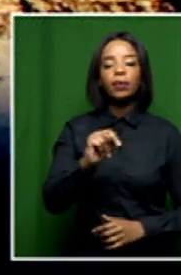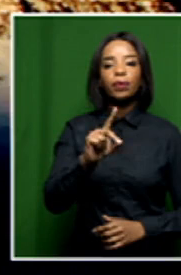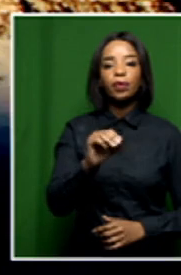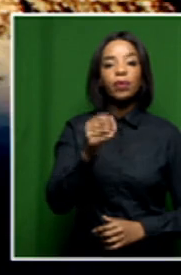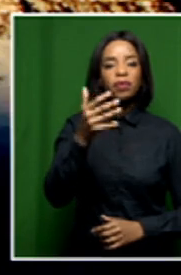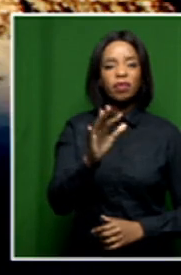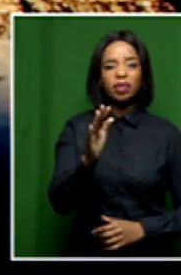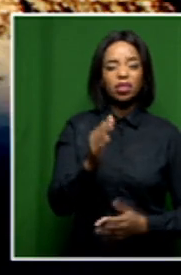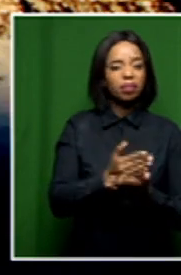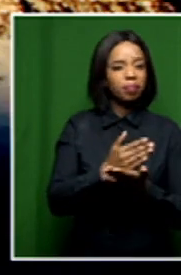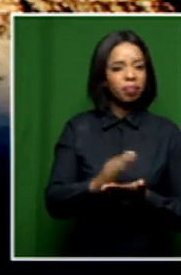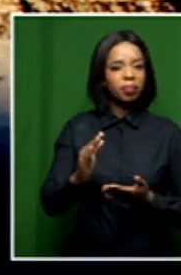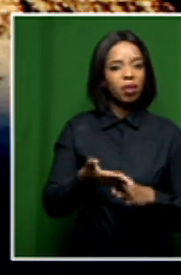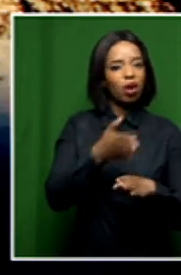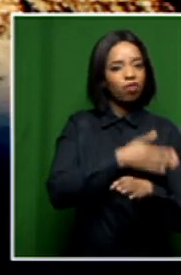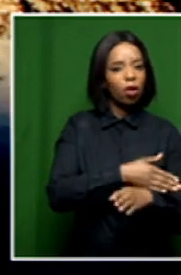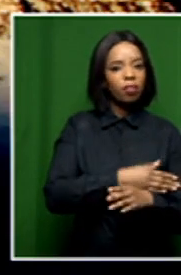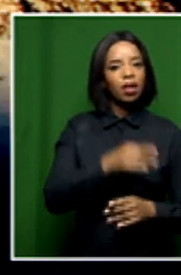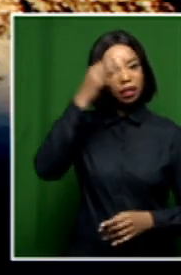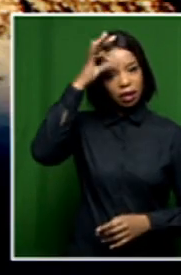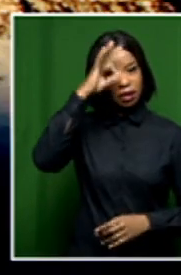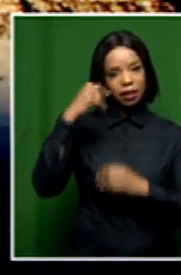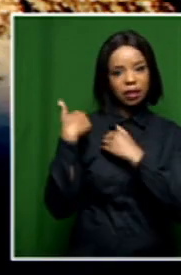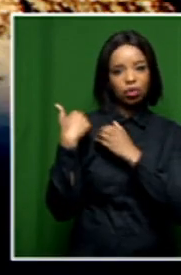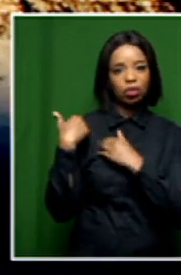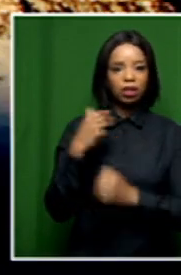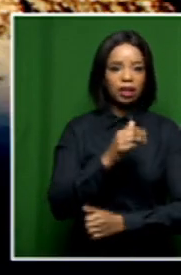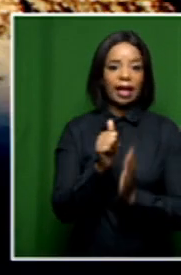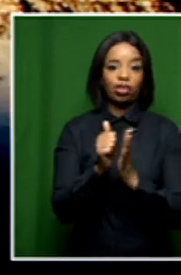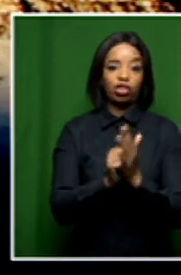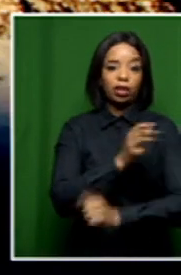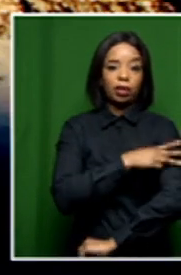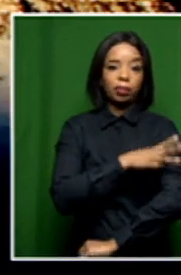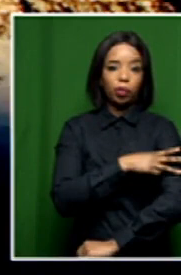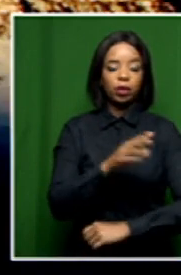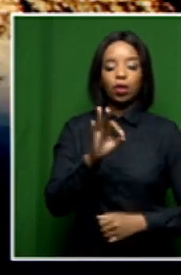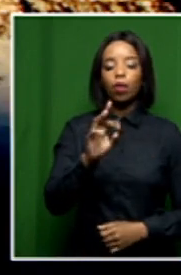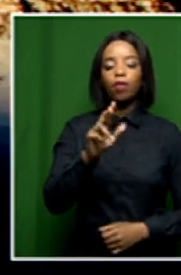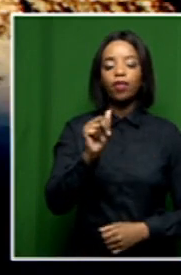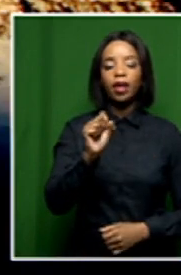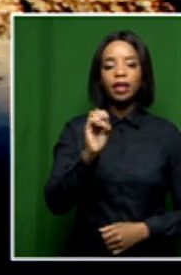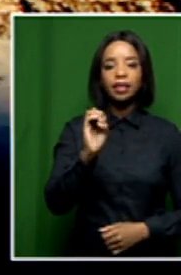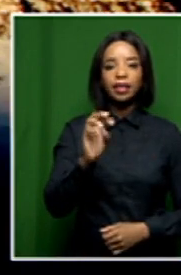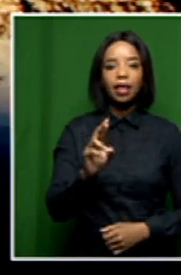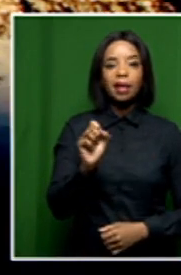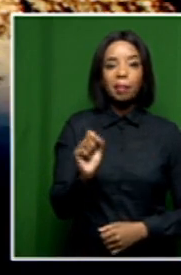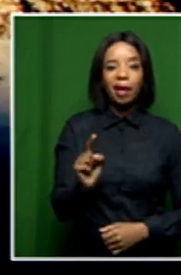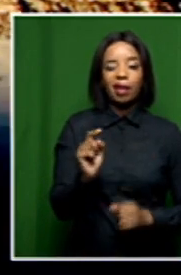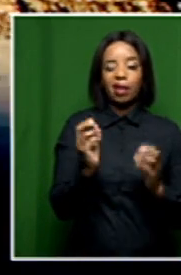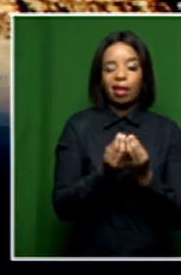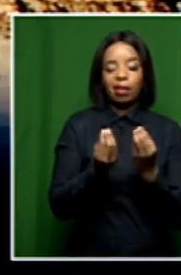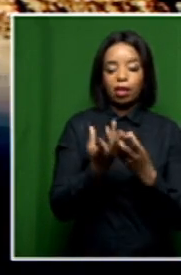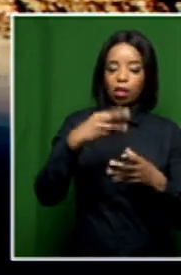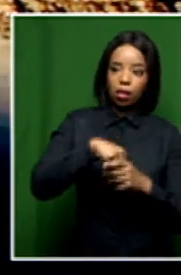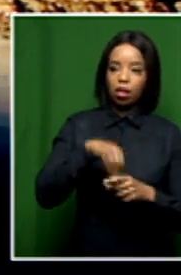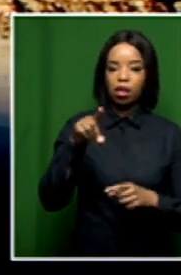dismissed former State Security Agency boss Arthur Fraser's application to cross-examine witnesses that implicated him in state capture.